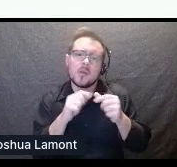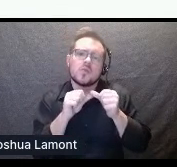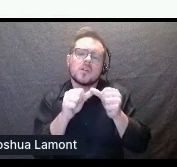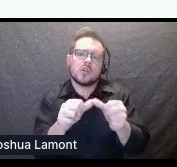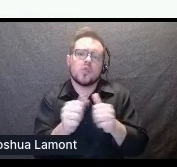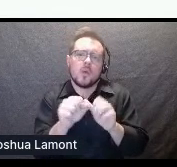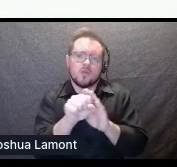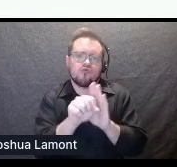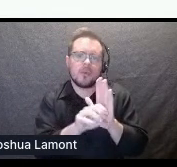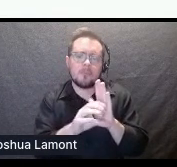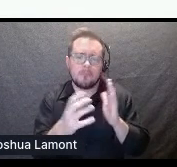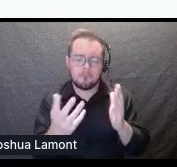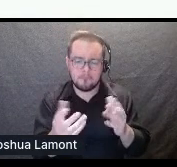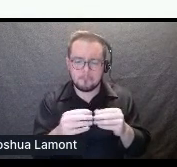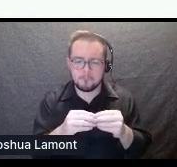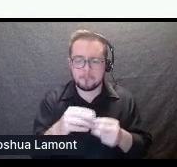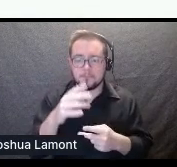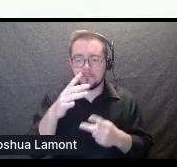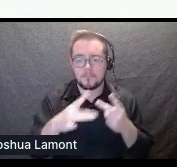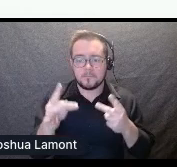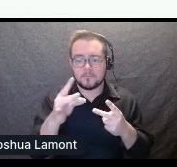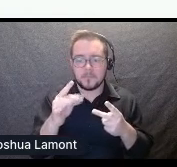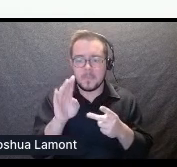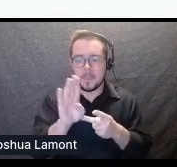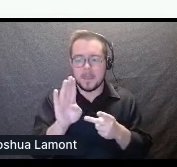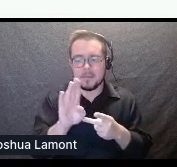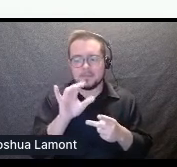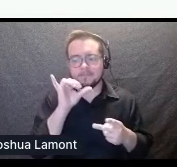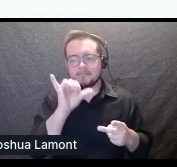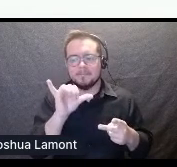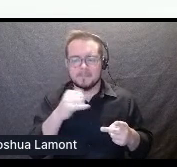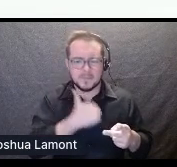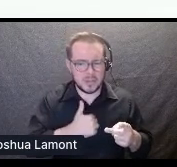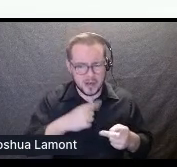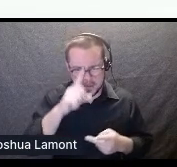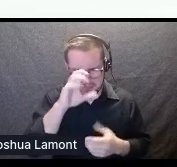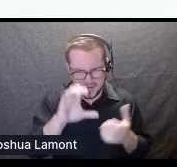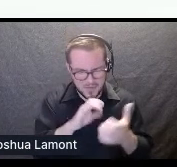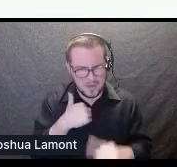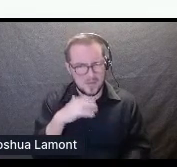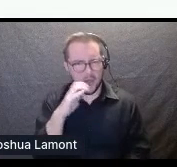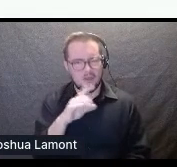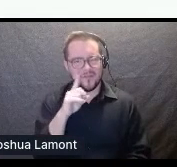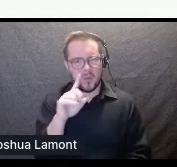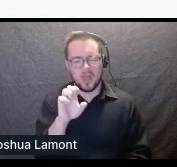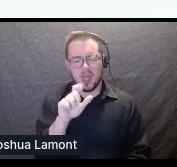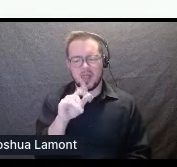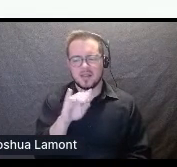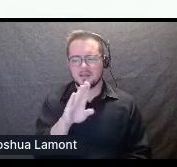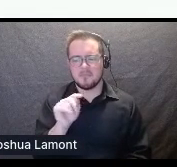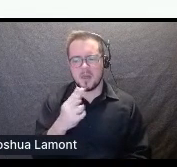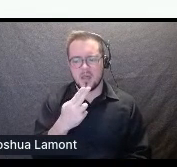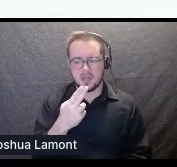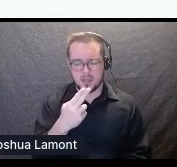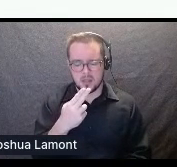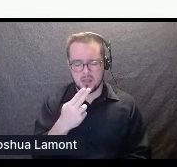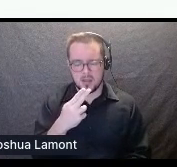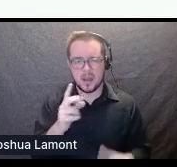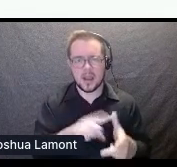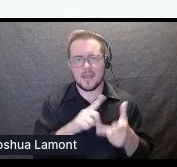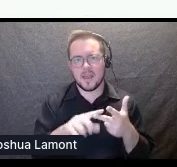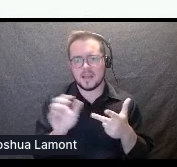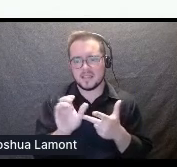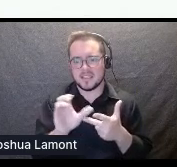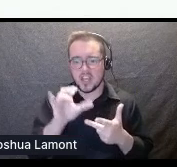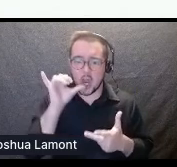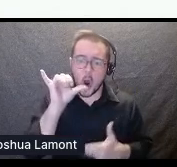script. Option B is you say, "I'm sorry, I'm confused. I'm looking for an Elizabeth." And then C is, "Oh